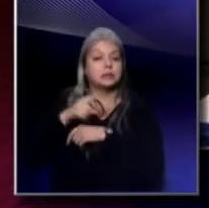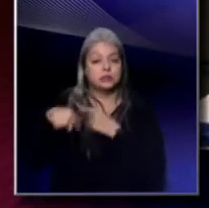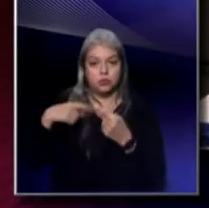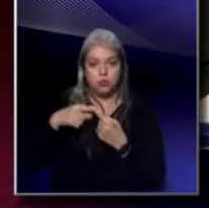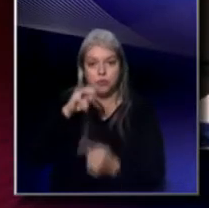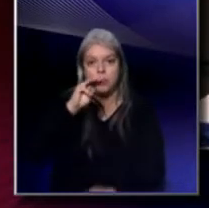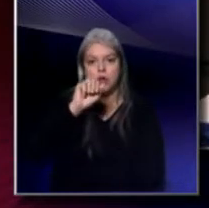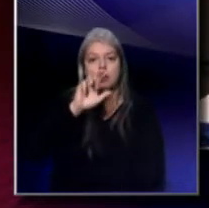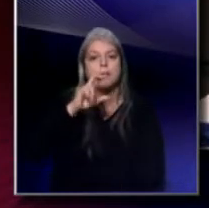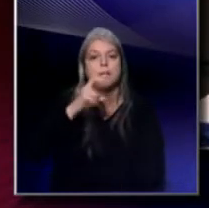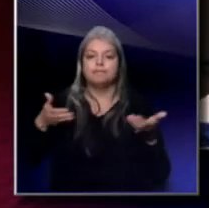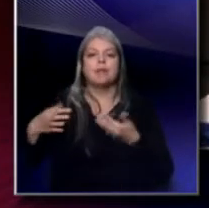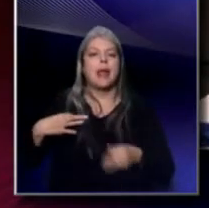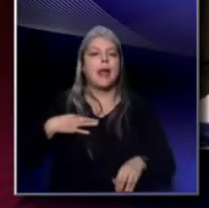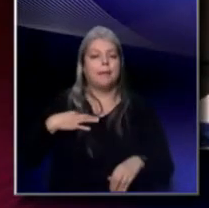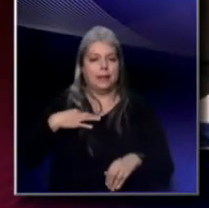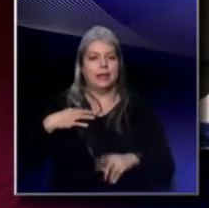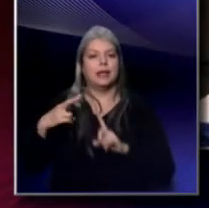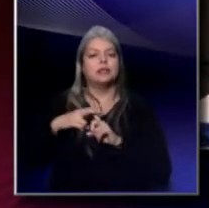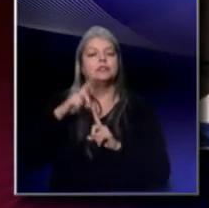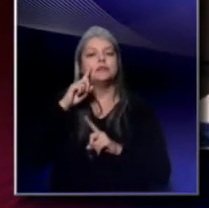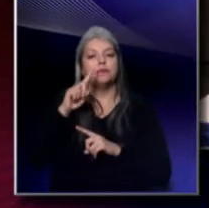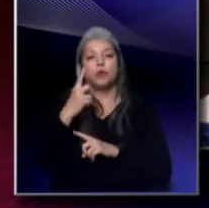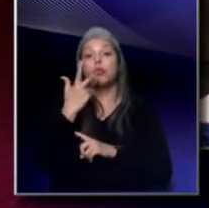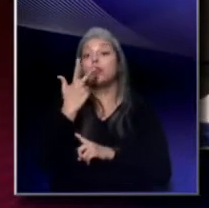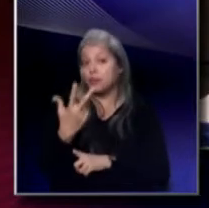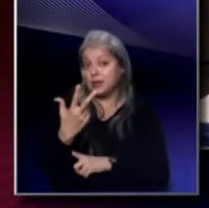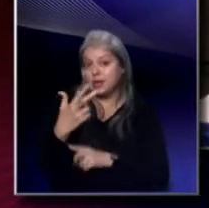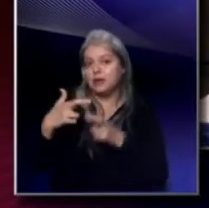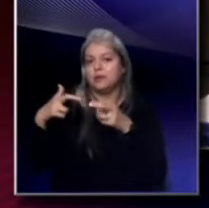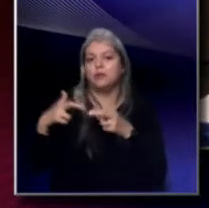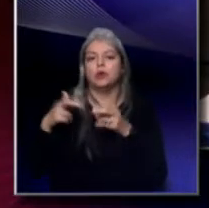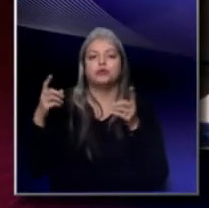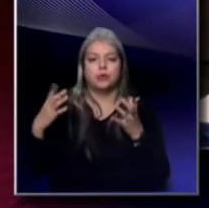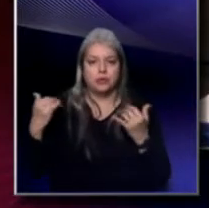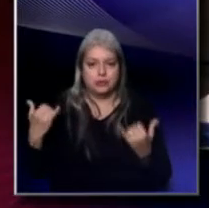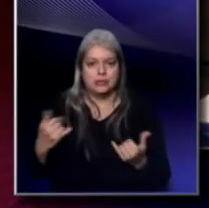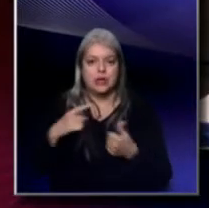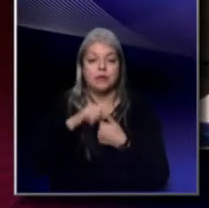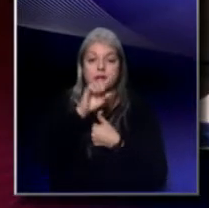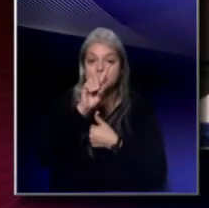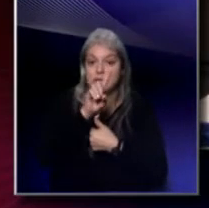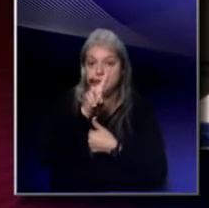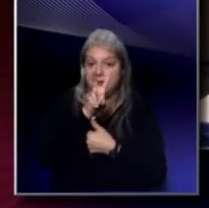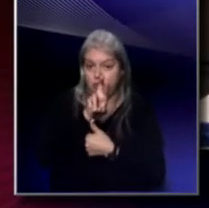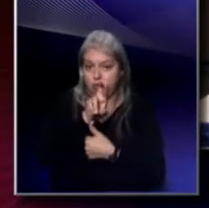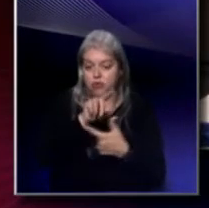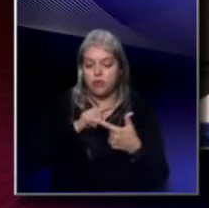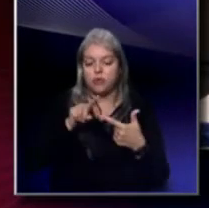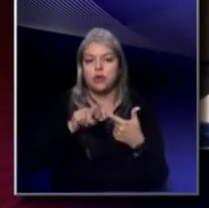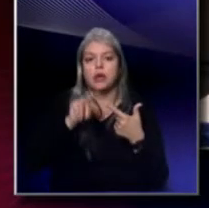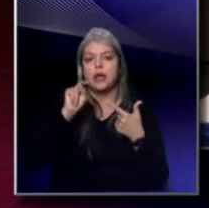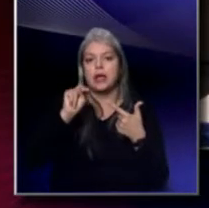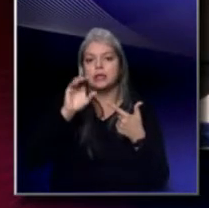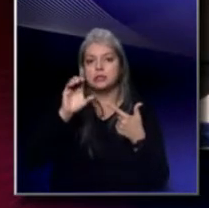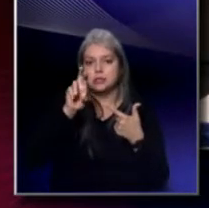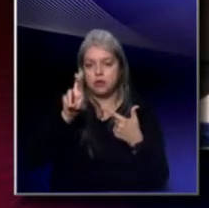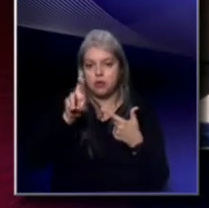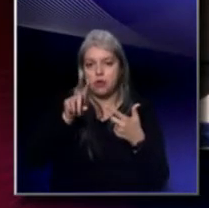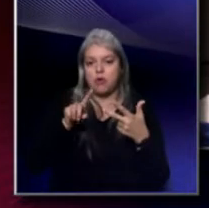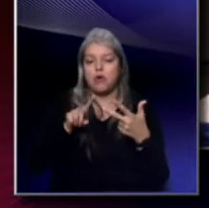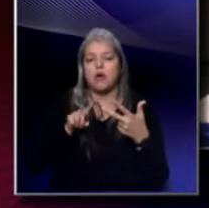March 9th. 3 regional directors, and that is for DVR, for the North Central